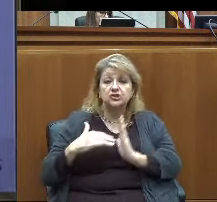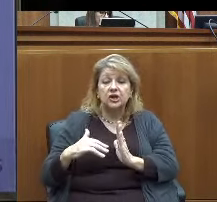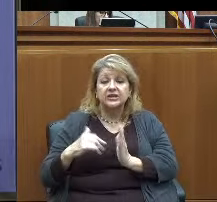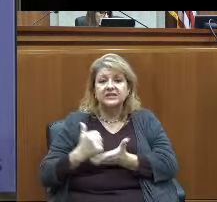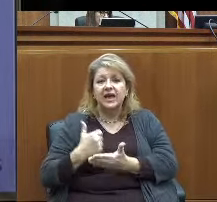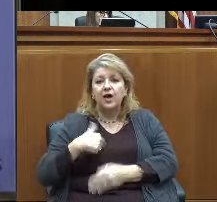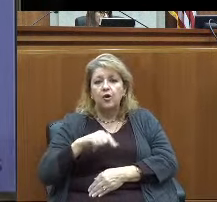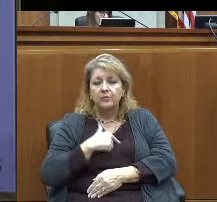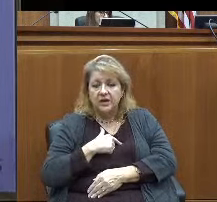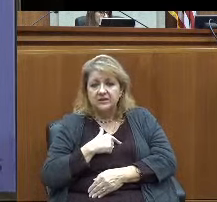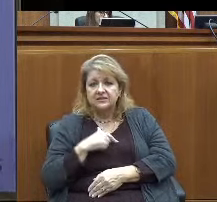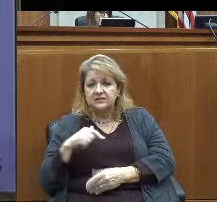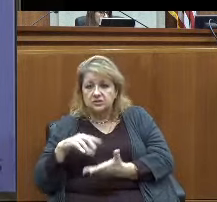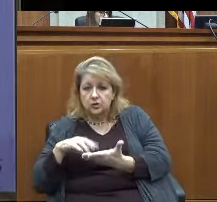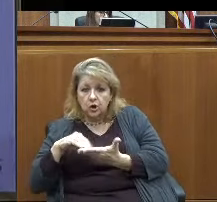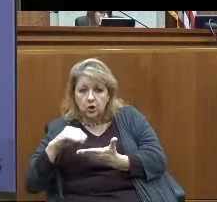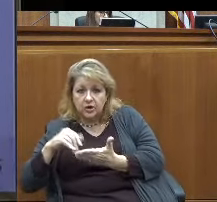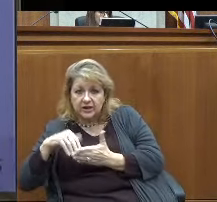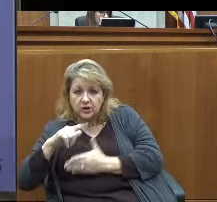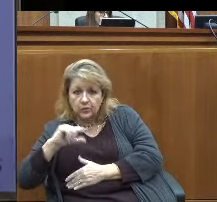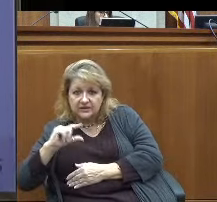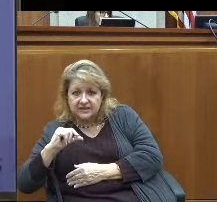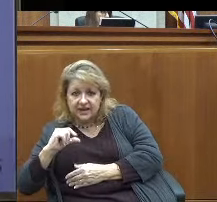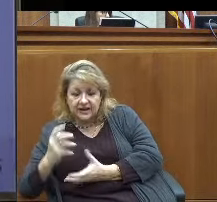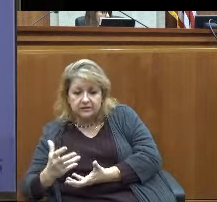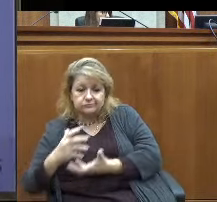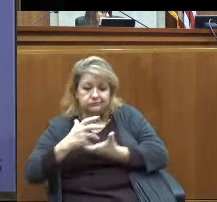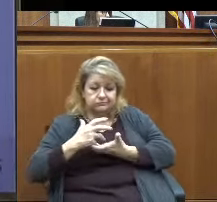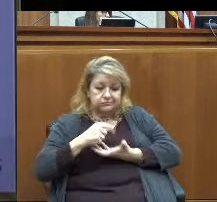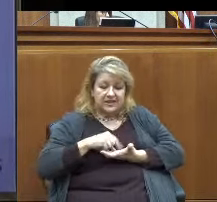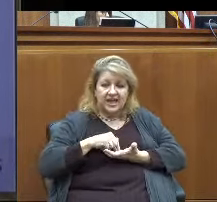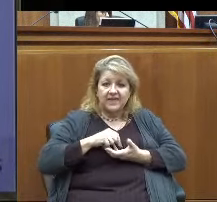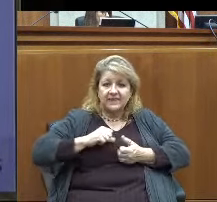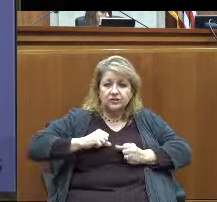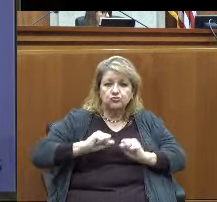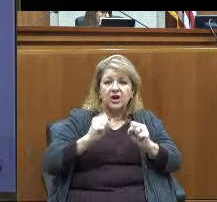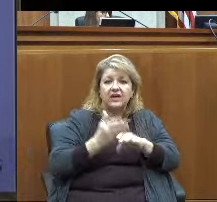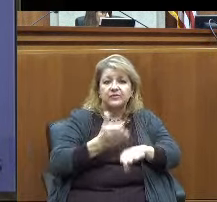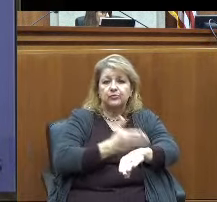and drive decisions for future improvements.